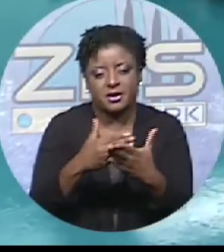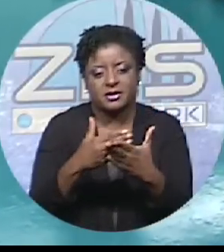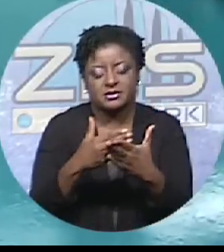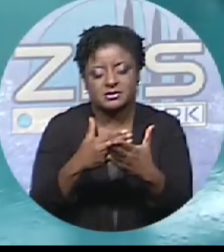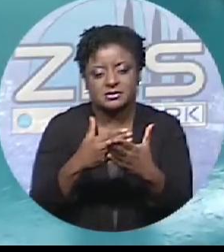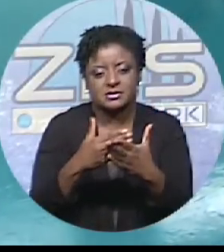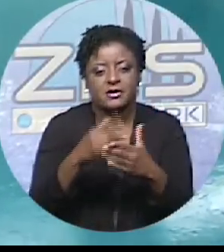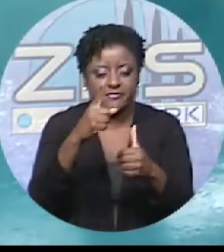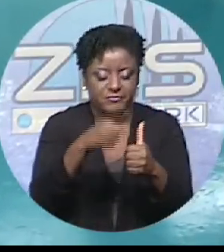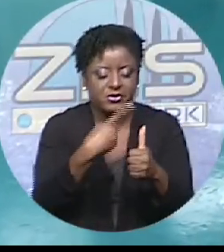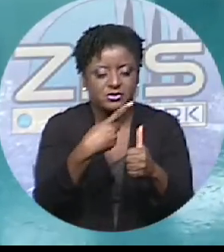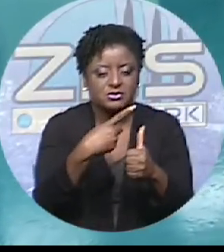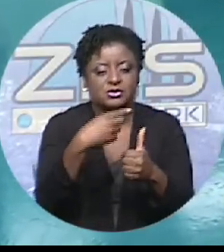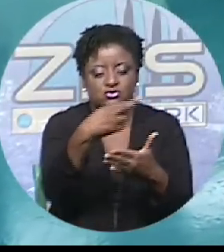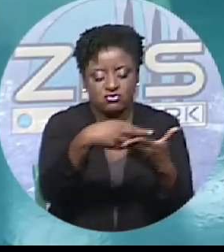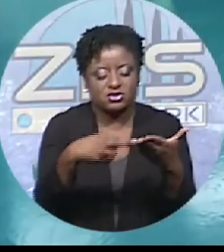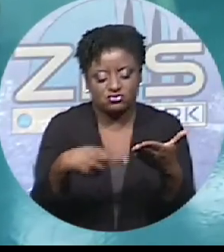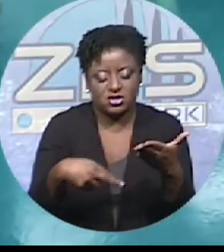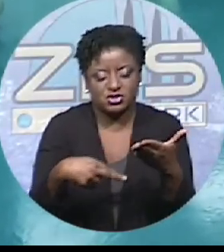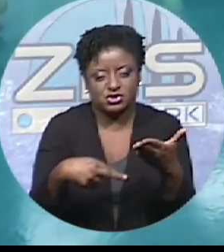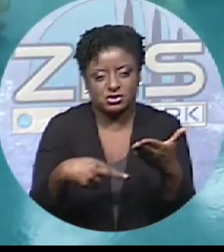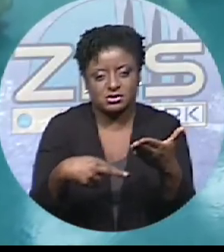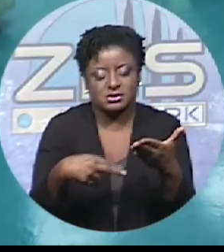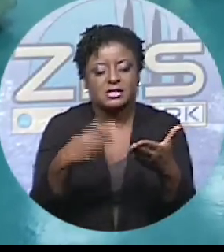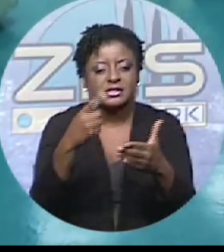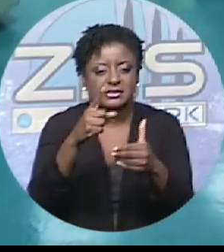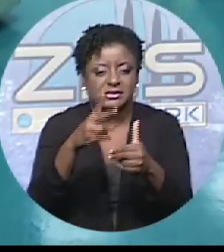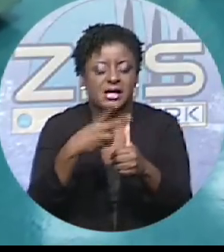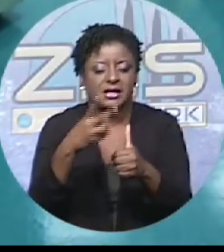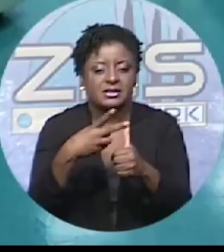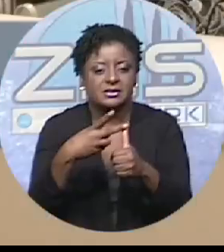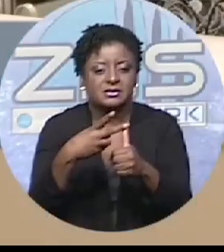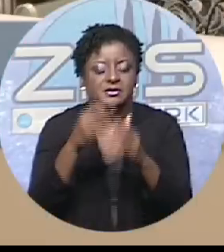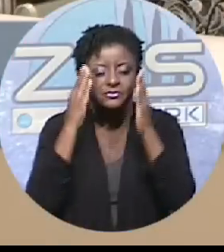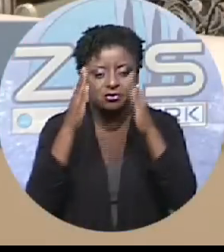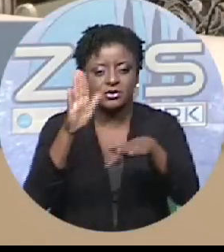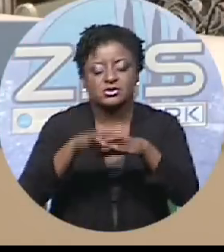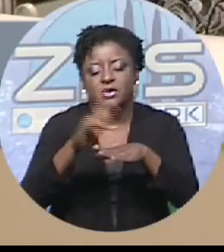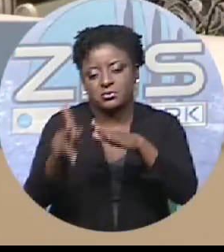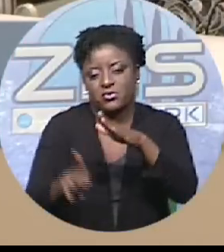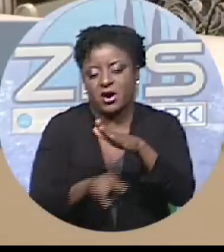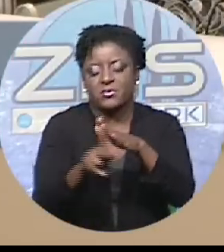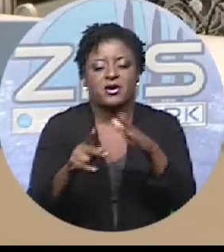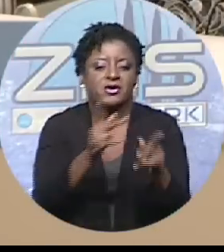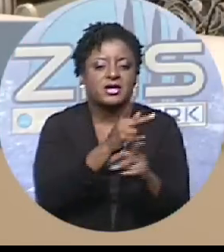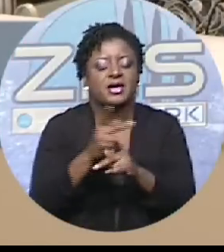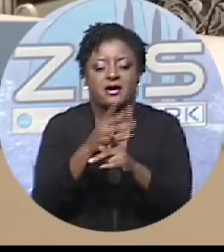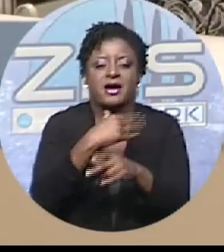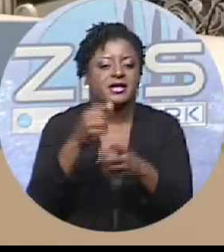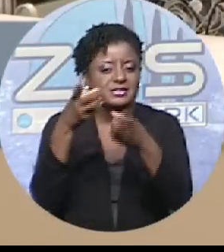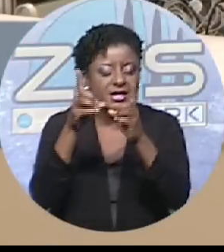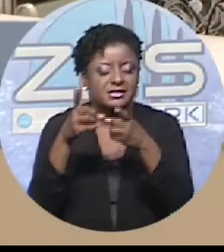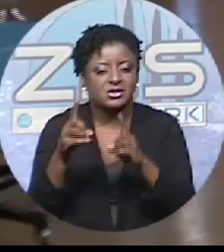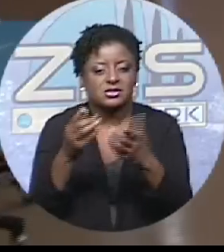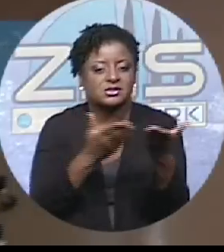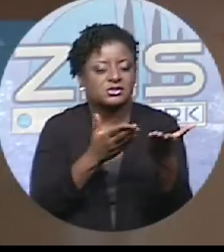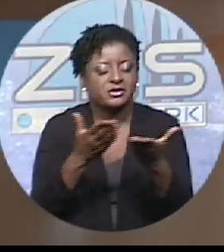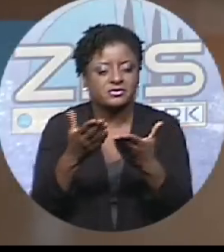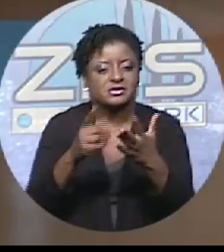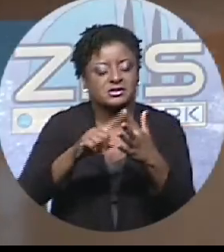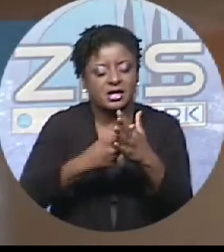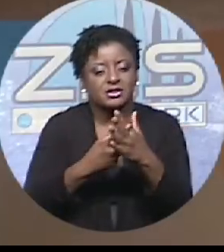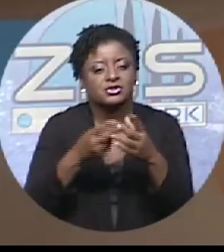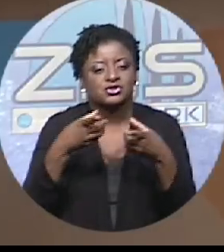being registration. The second phase, which will focus on primary care and diagnostic services, will be launched during the